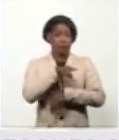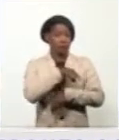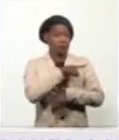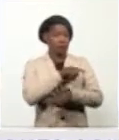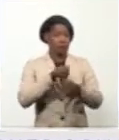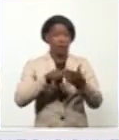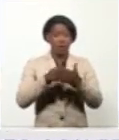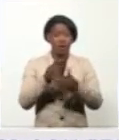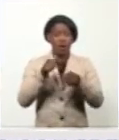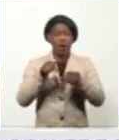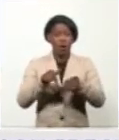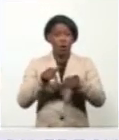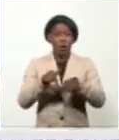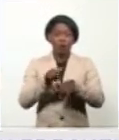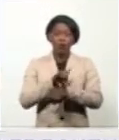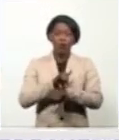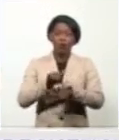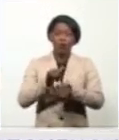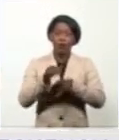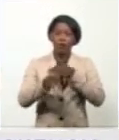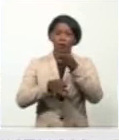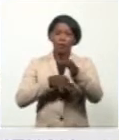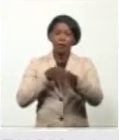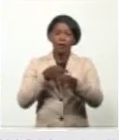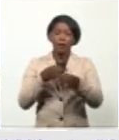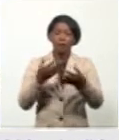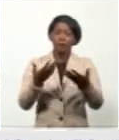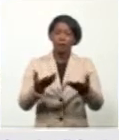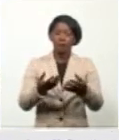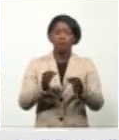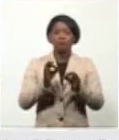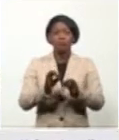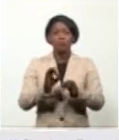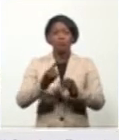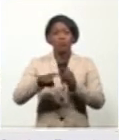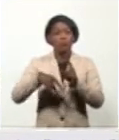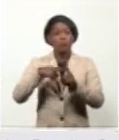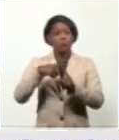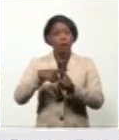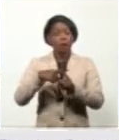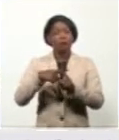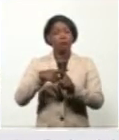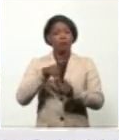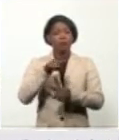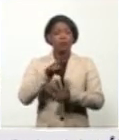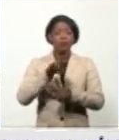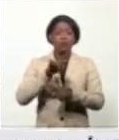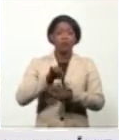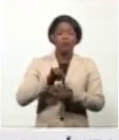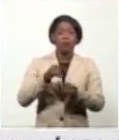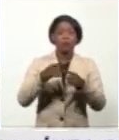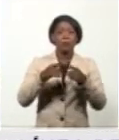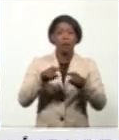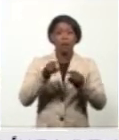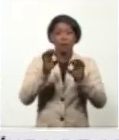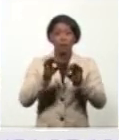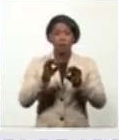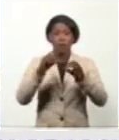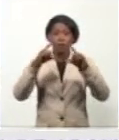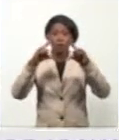out, which choose, as we have also explained, a population that is not identified as a risk